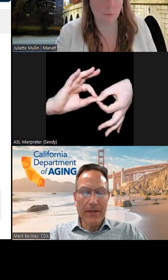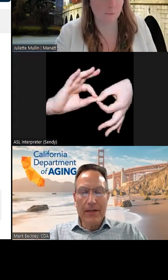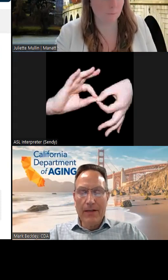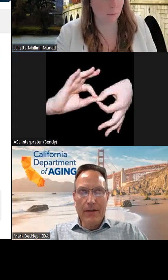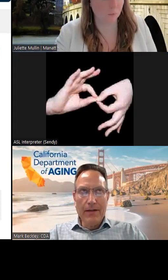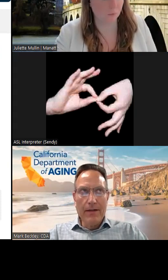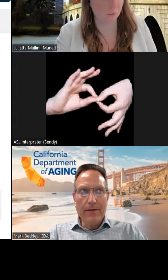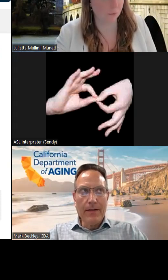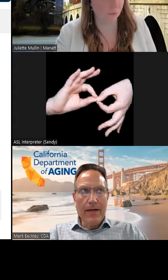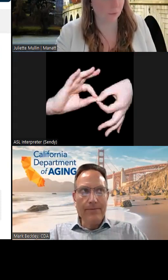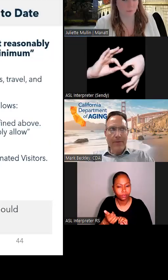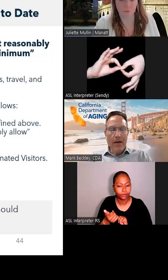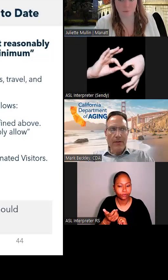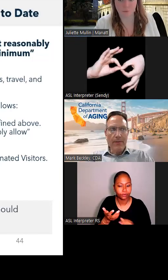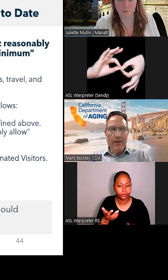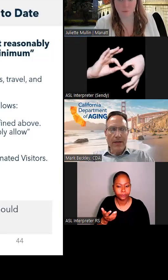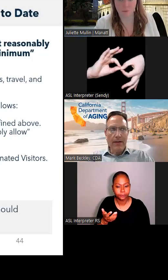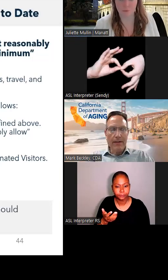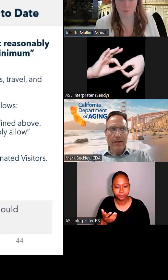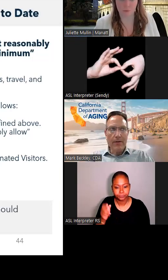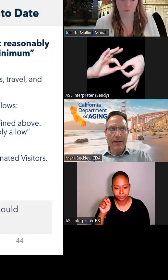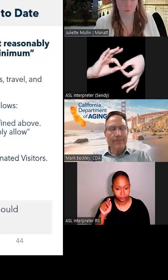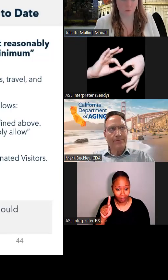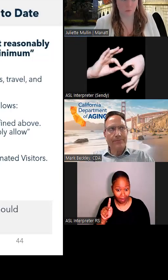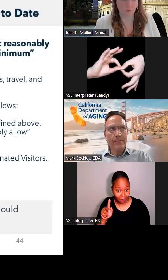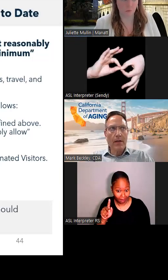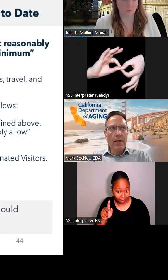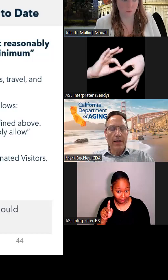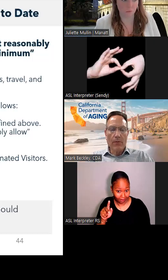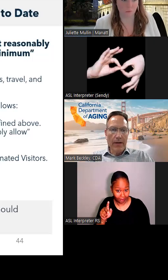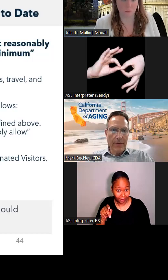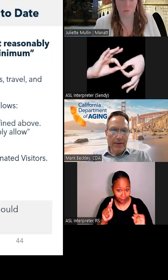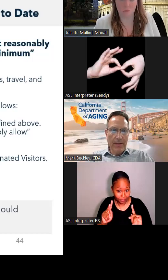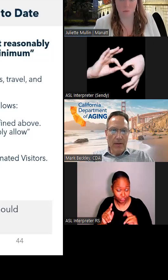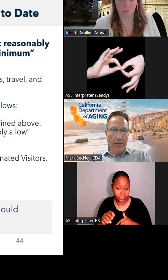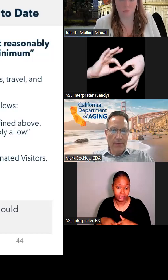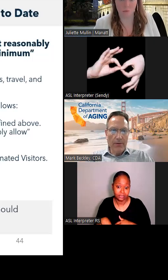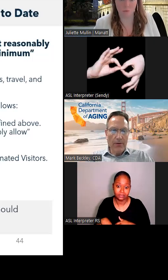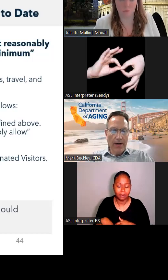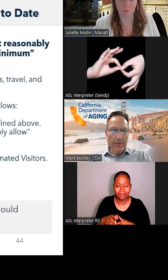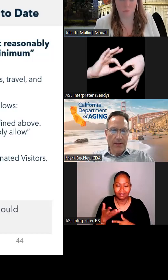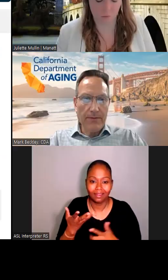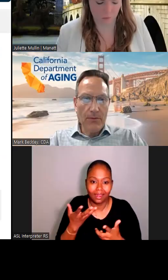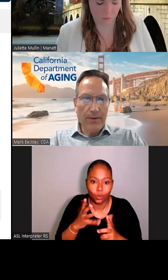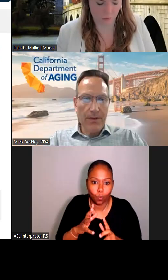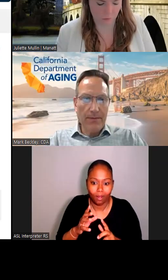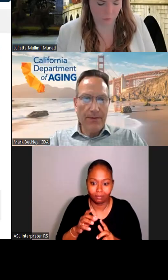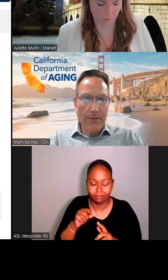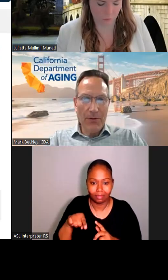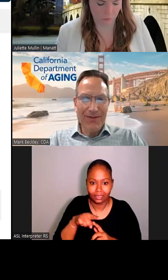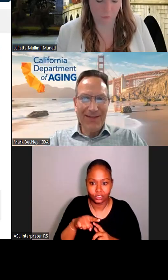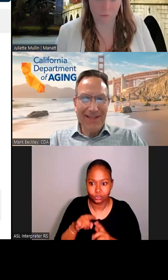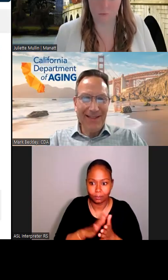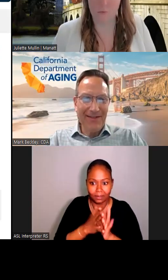sort of option I'm entertaining, and I don't want this to be overly bureaucratic, because of course in times